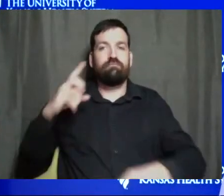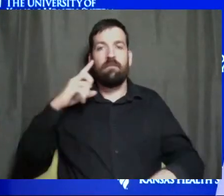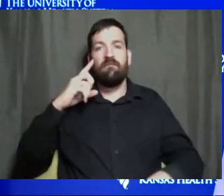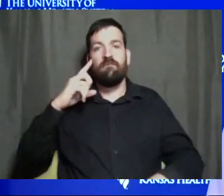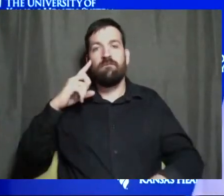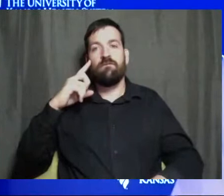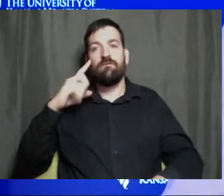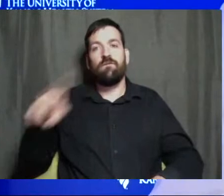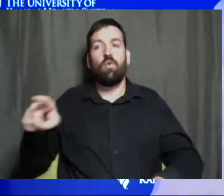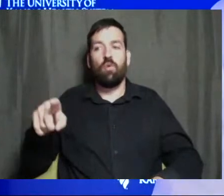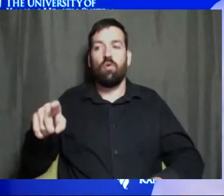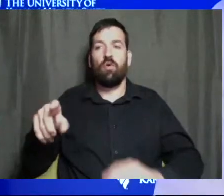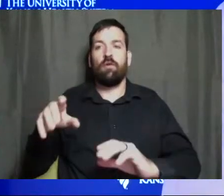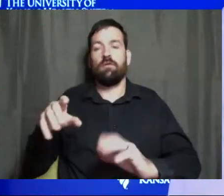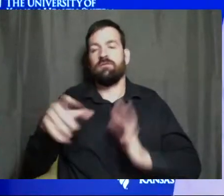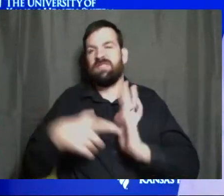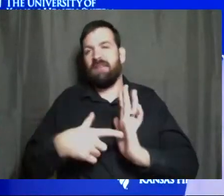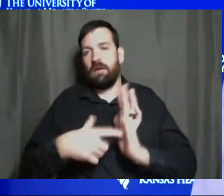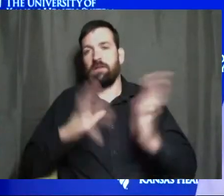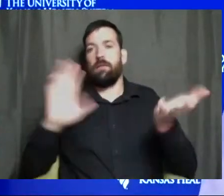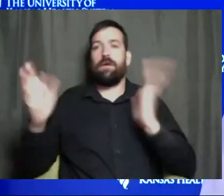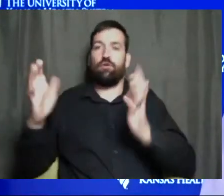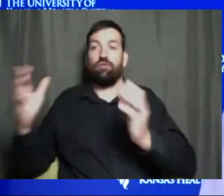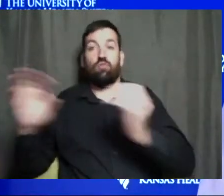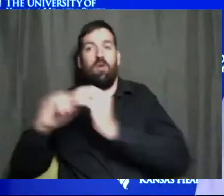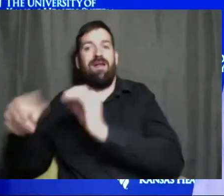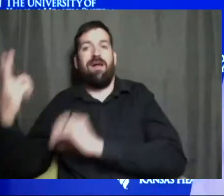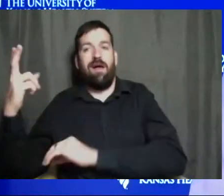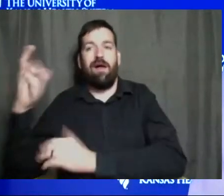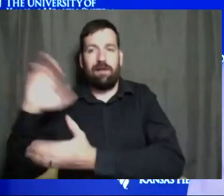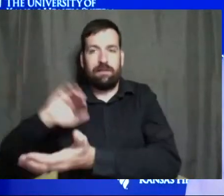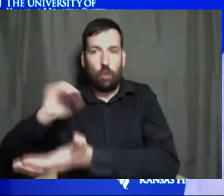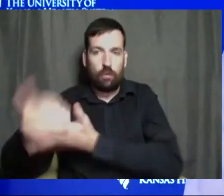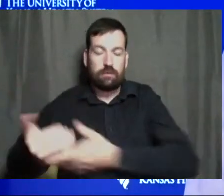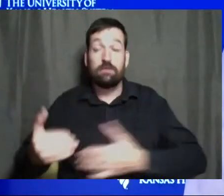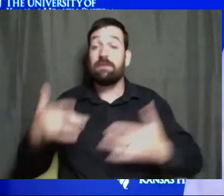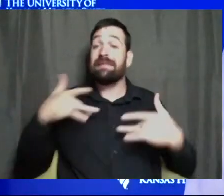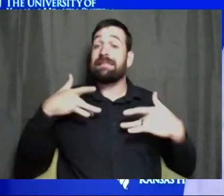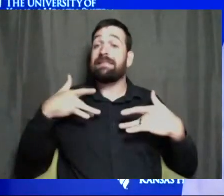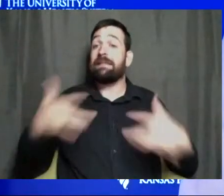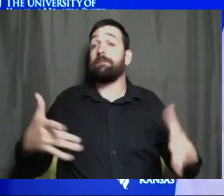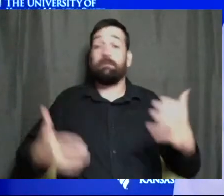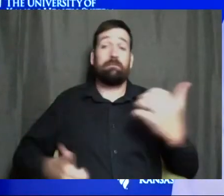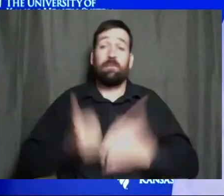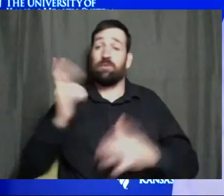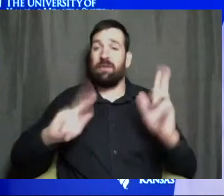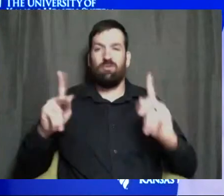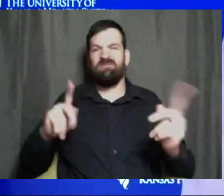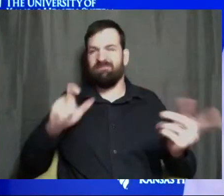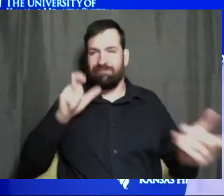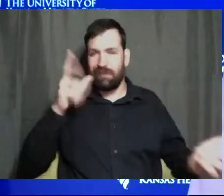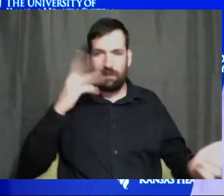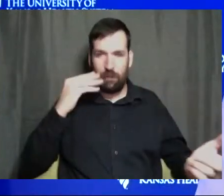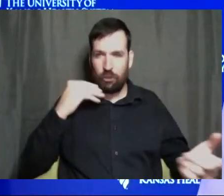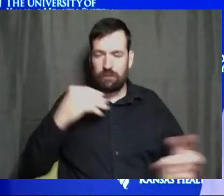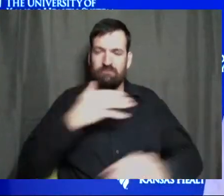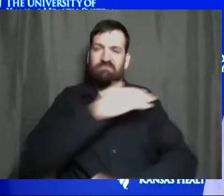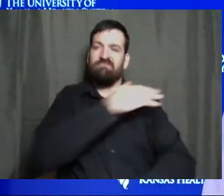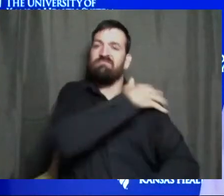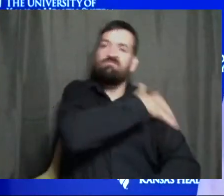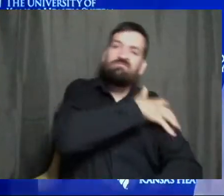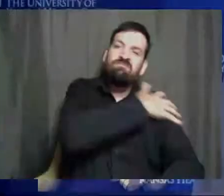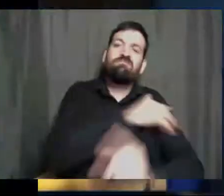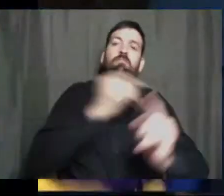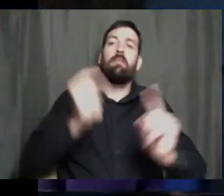those side effects as compared to the higher dose. So absolutely, and typically most people won't get side effects, either shoulder pain or even some of those